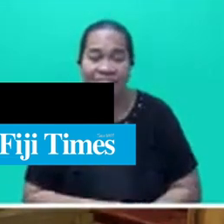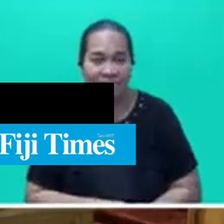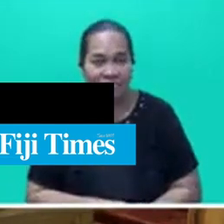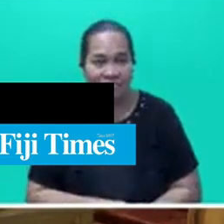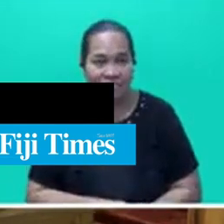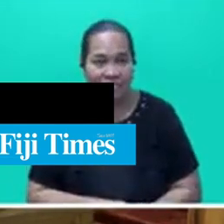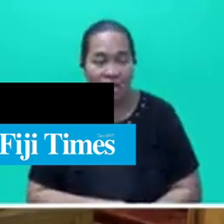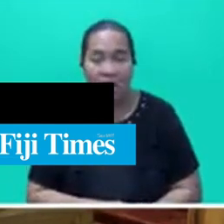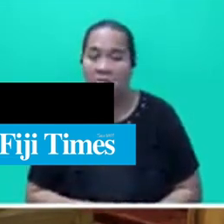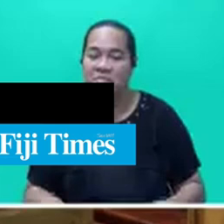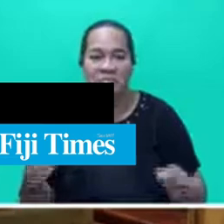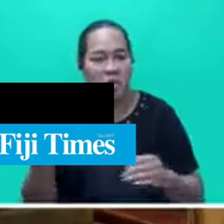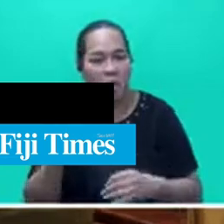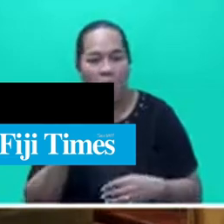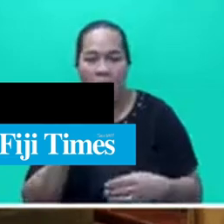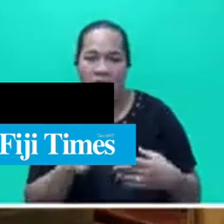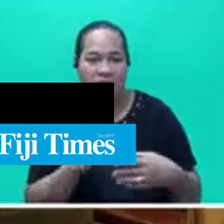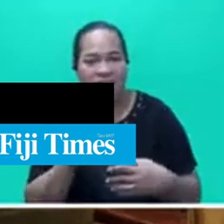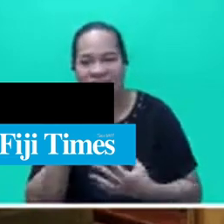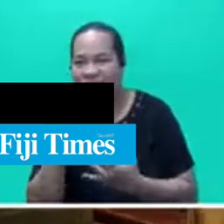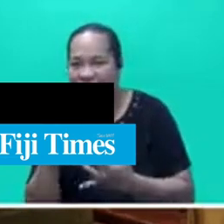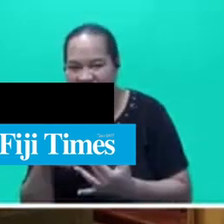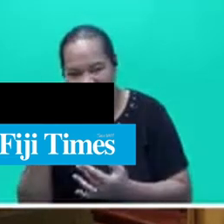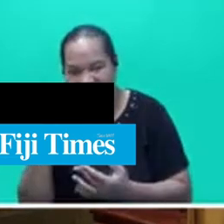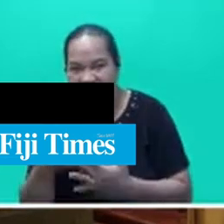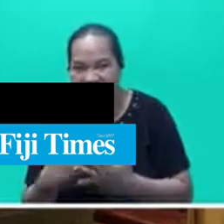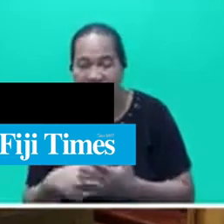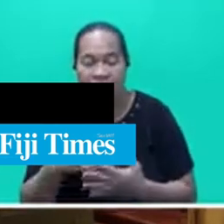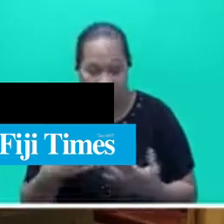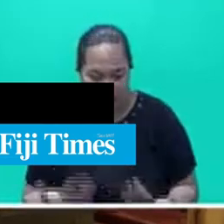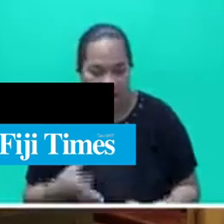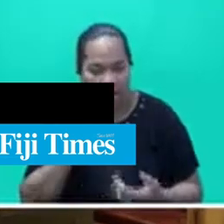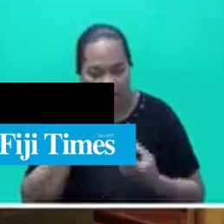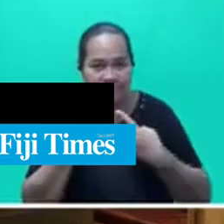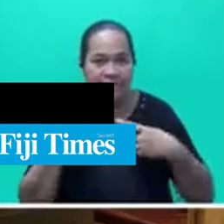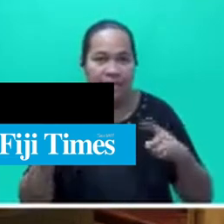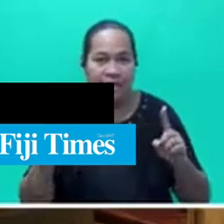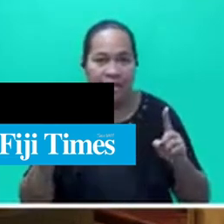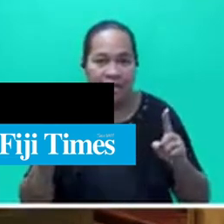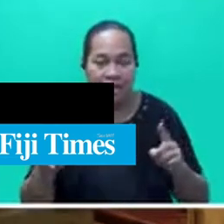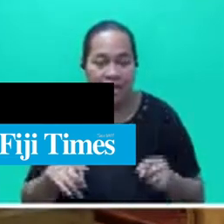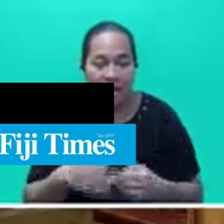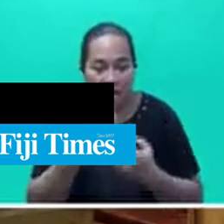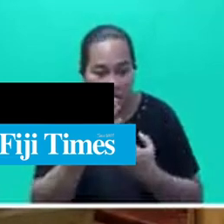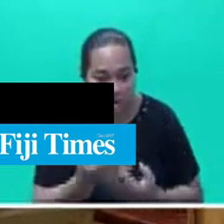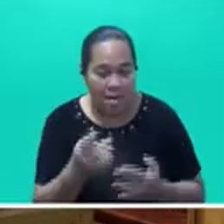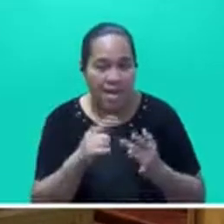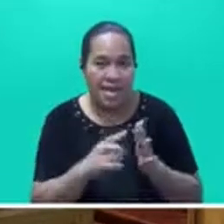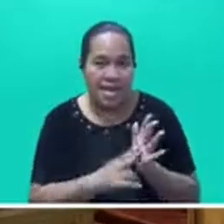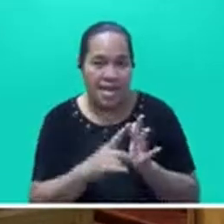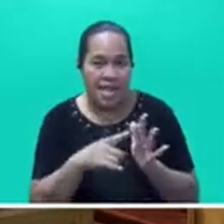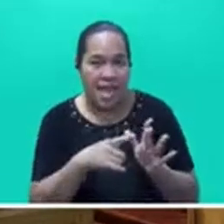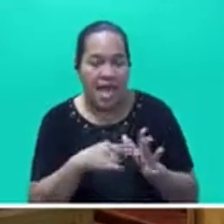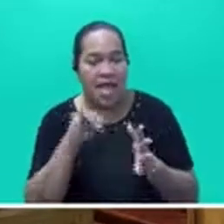There being no further nominations, I therefore declare Honorable Inia